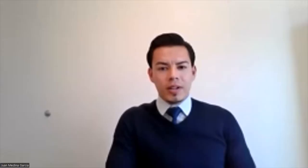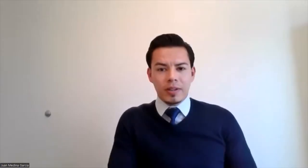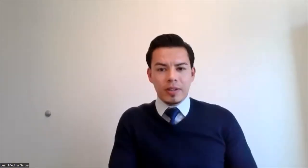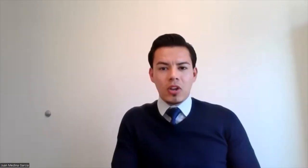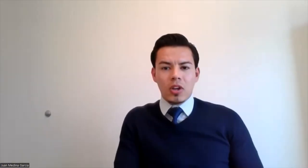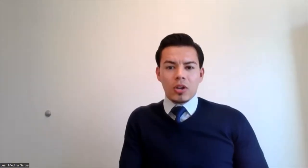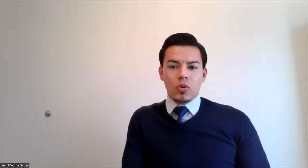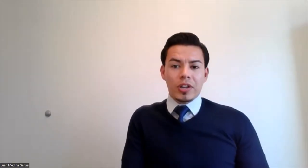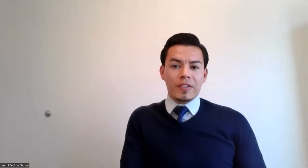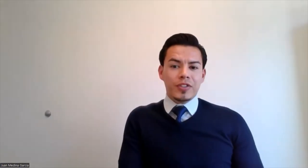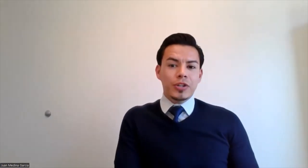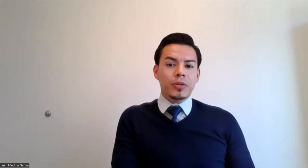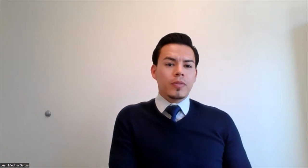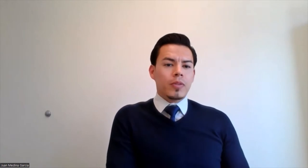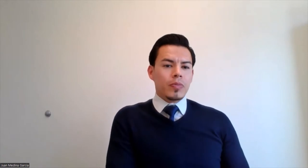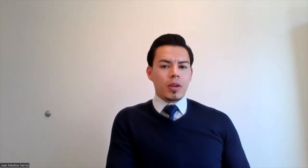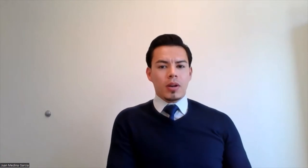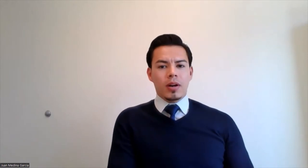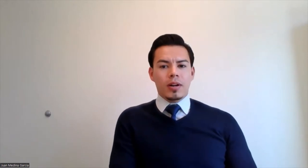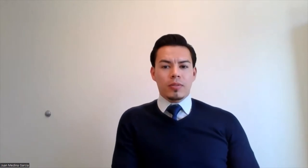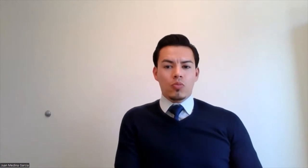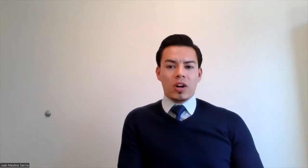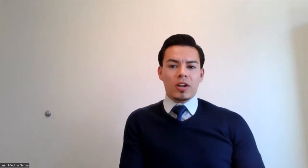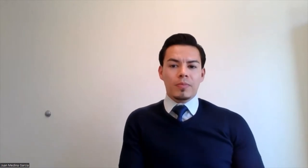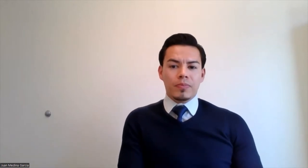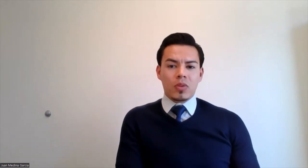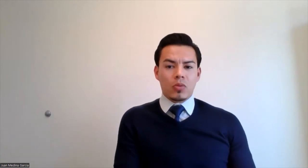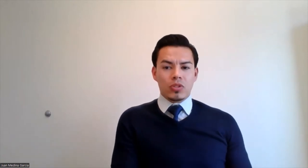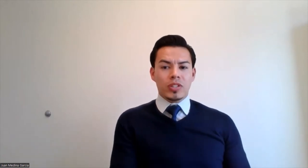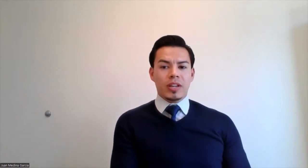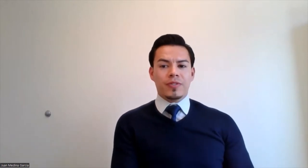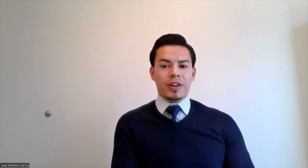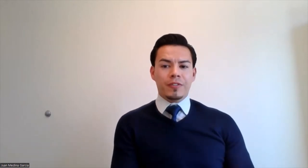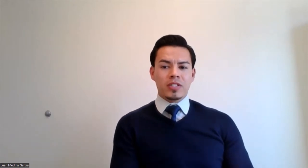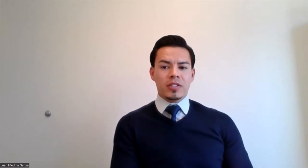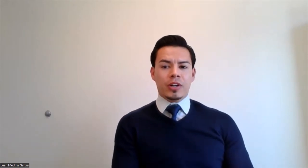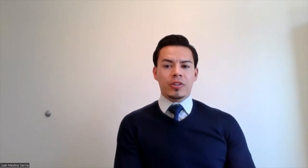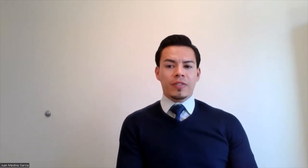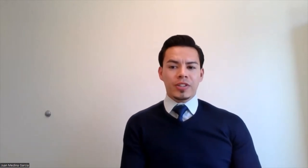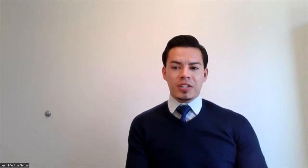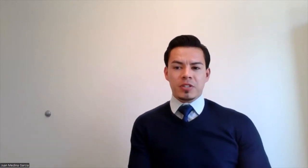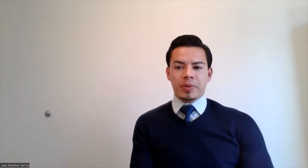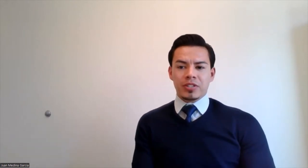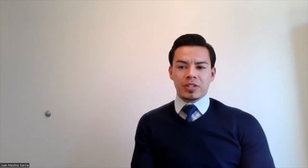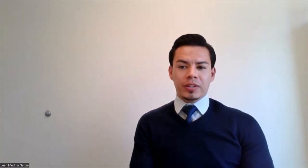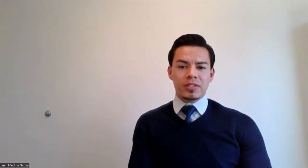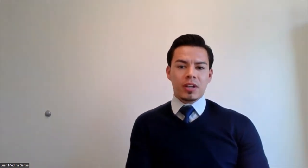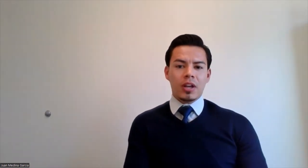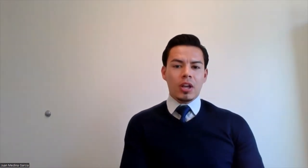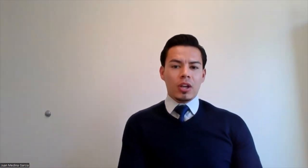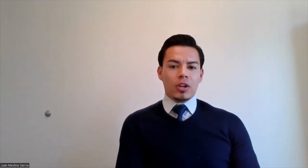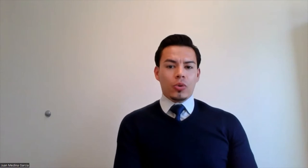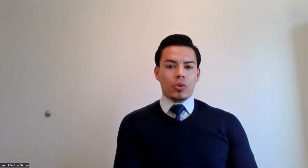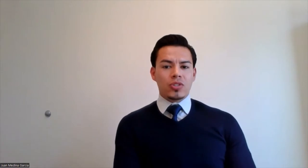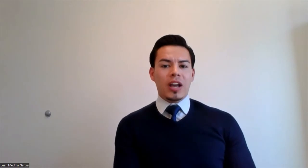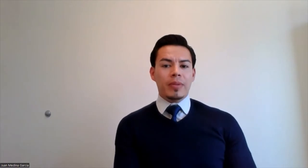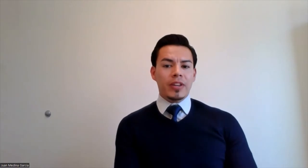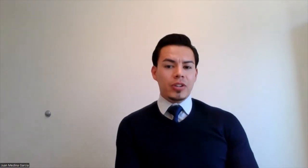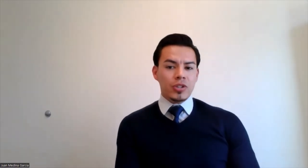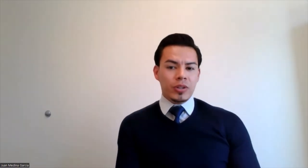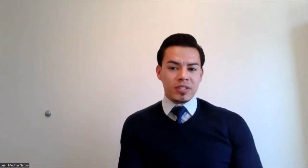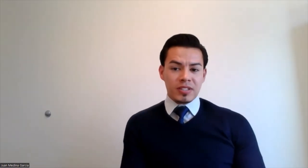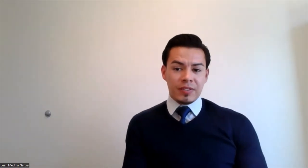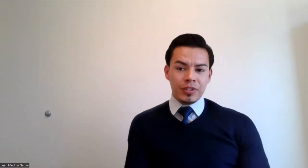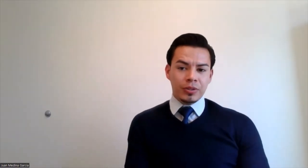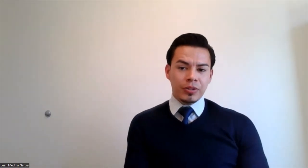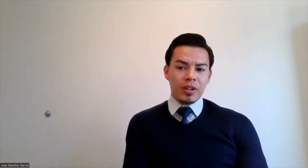All right. Well, good afternoon. Welcome to today's very first inaugural diversity speaker series. We are so happy that you